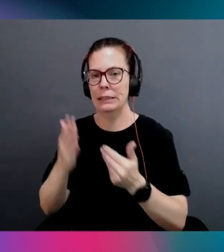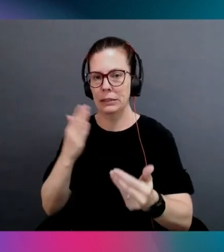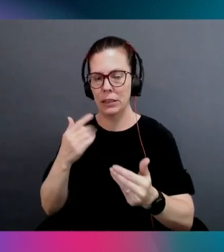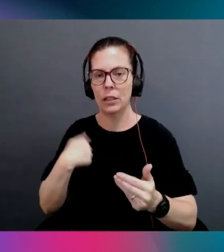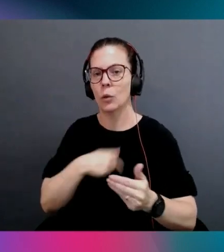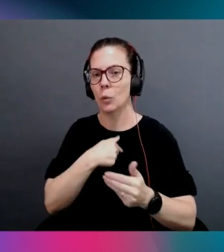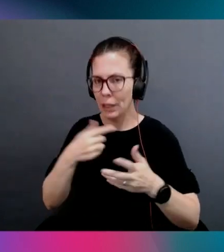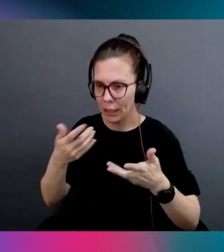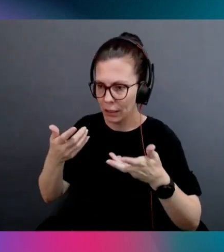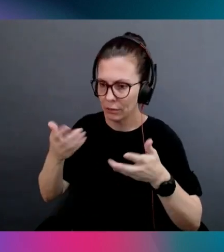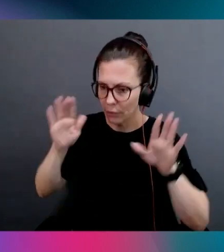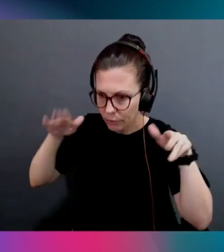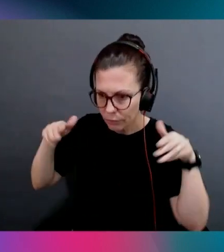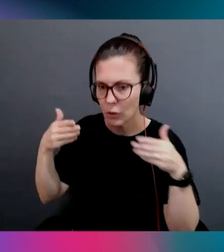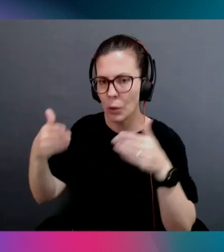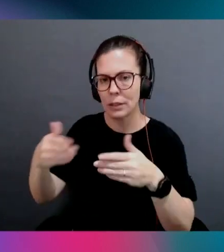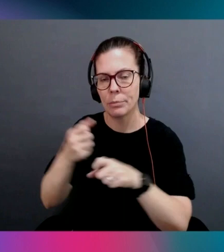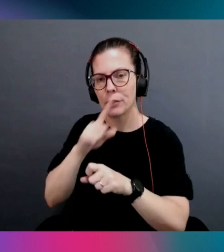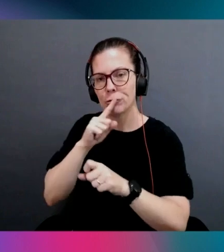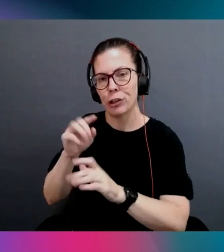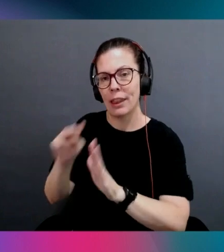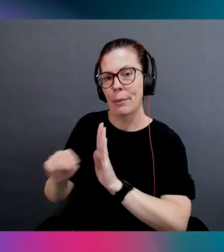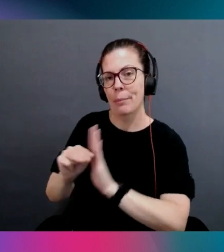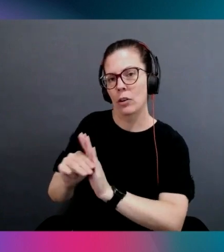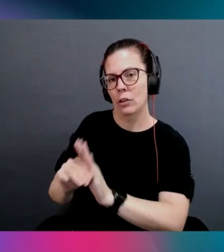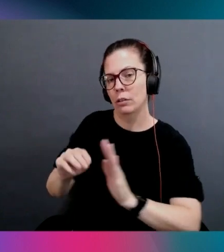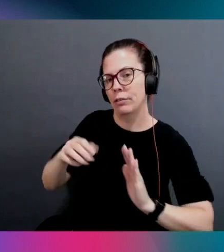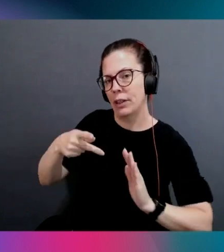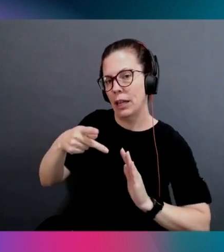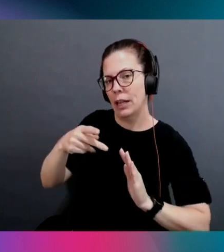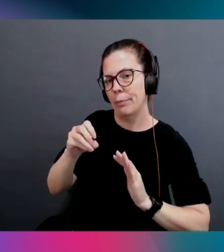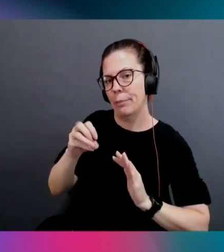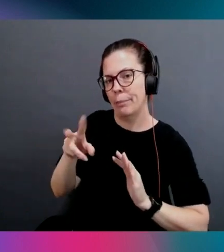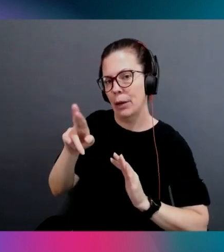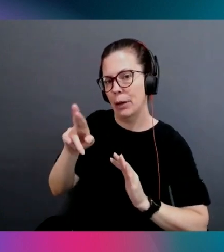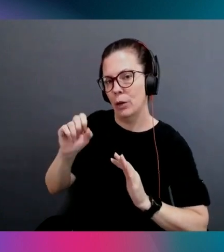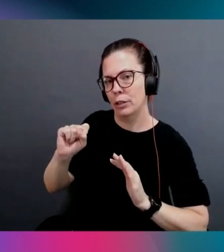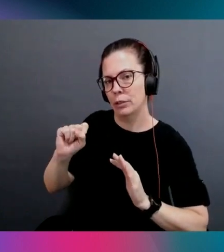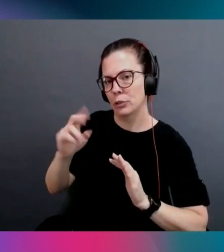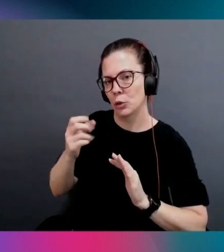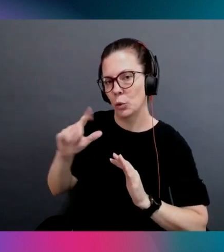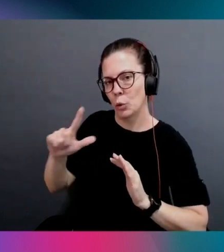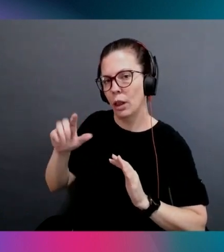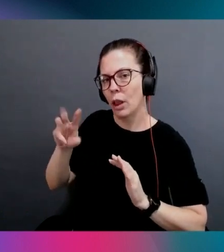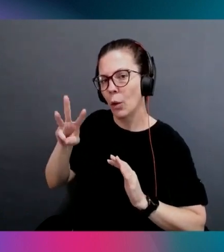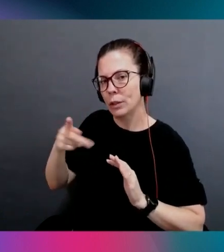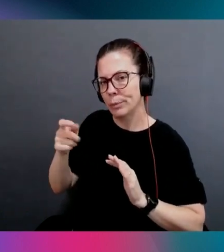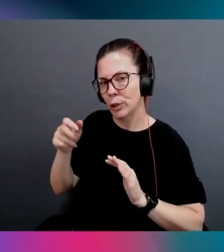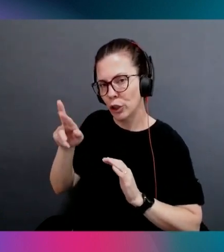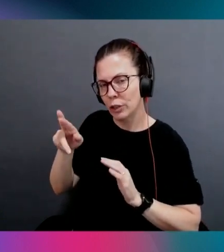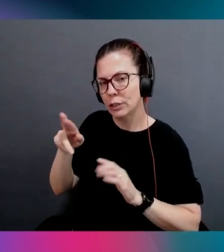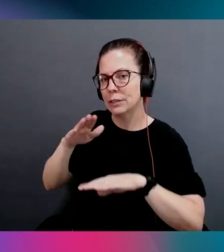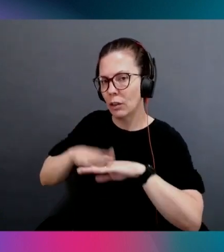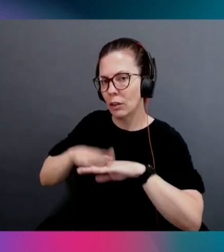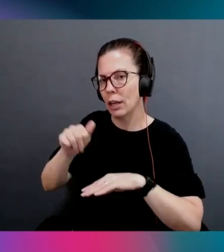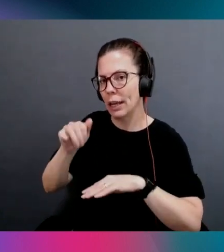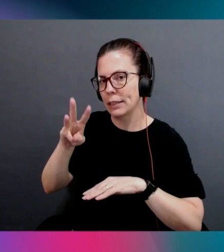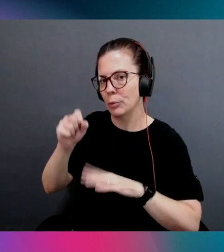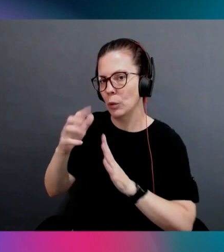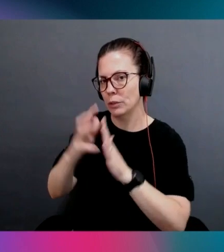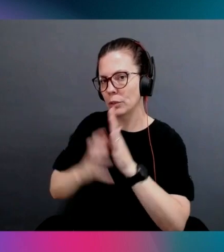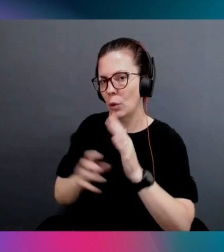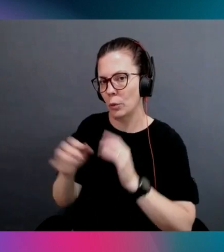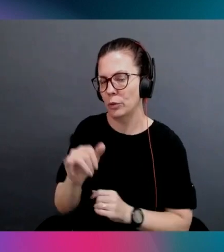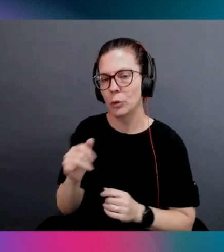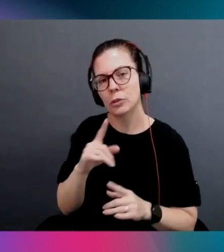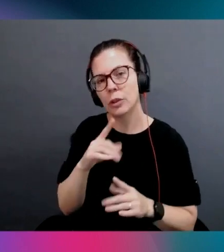model that powers CodeWhisperer is actually trained on AWS-specific code as well, right? So in fact, that's actually a